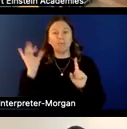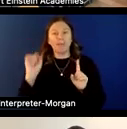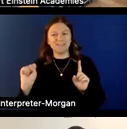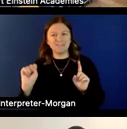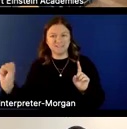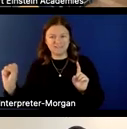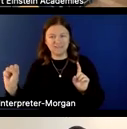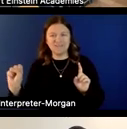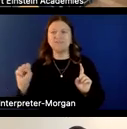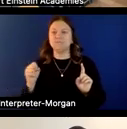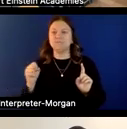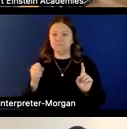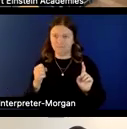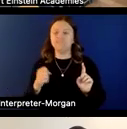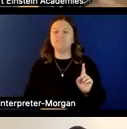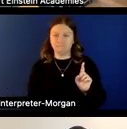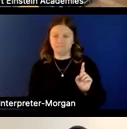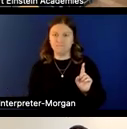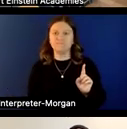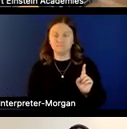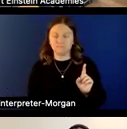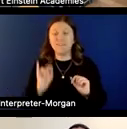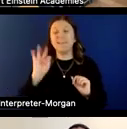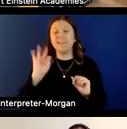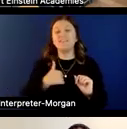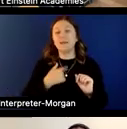Good. This way. If I'm saying,